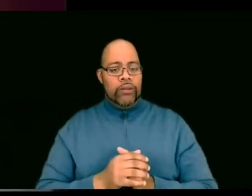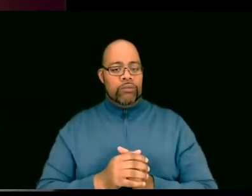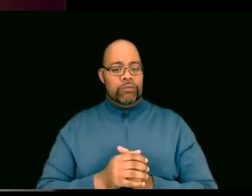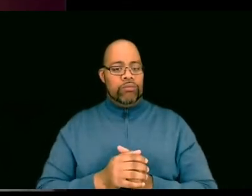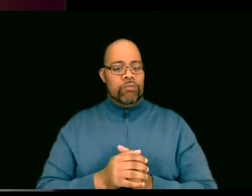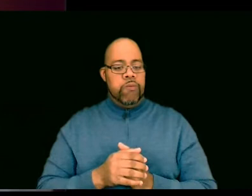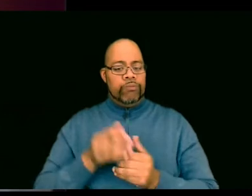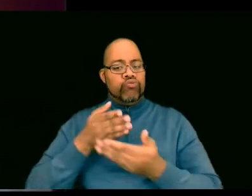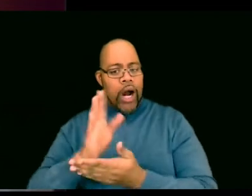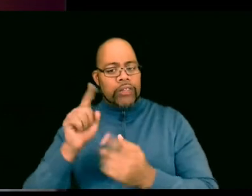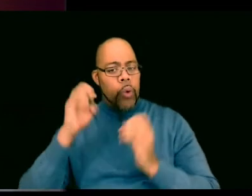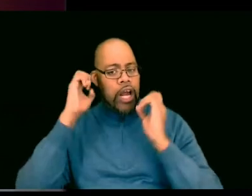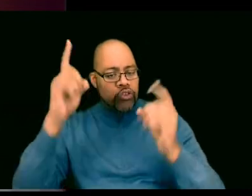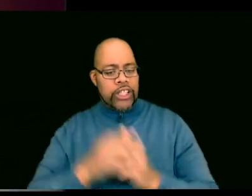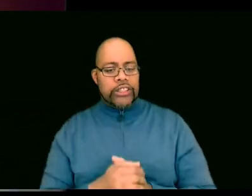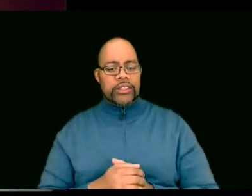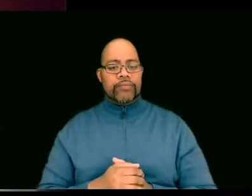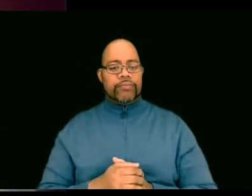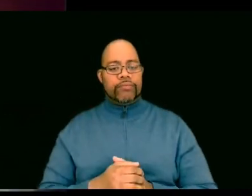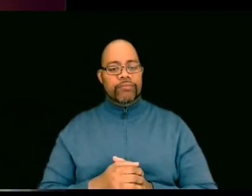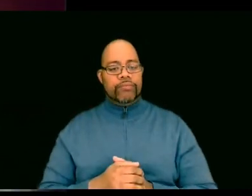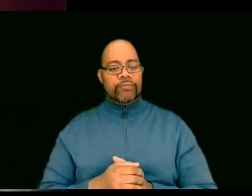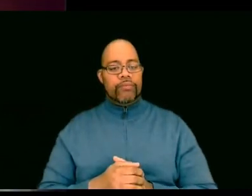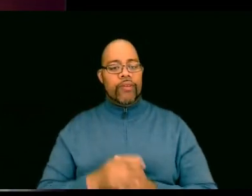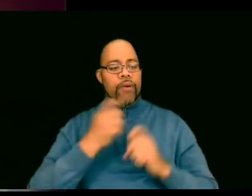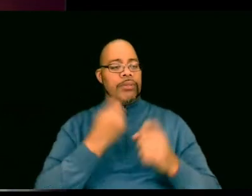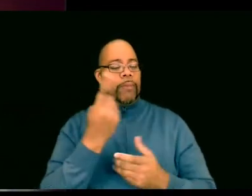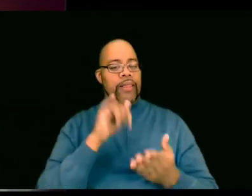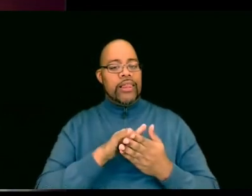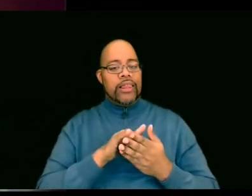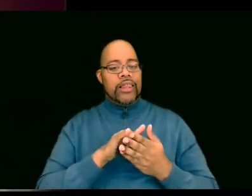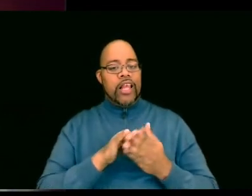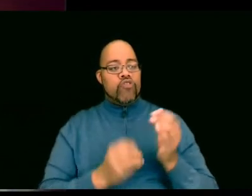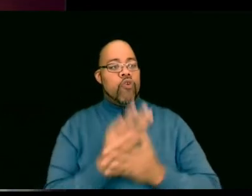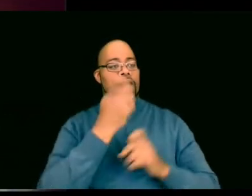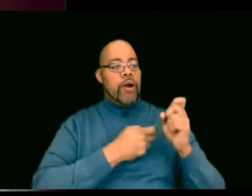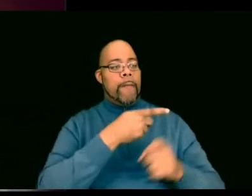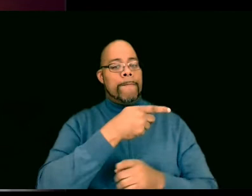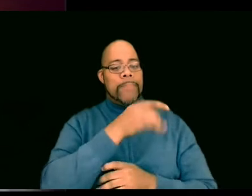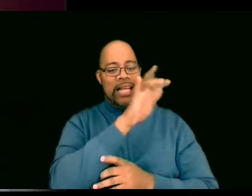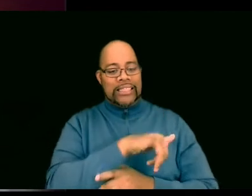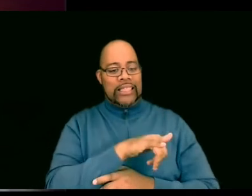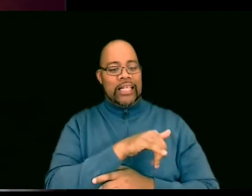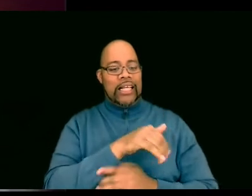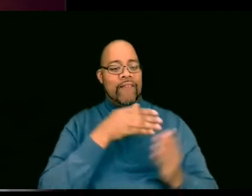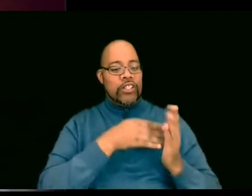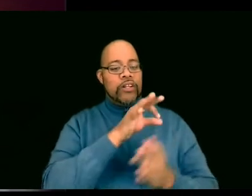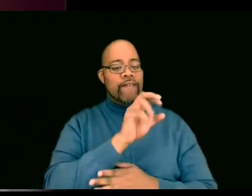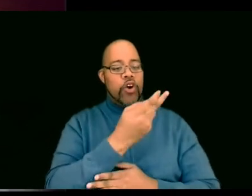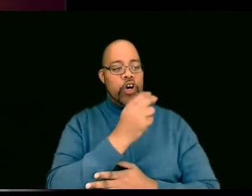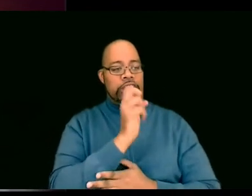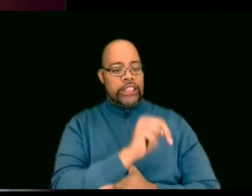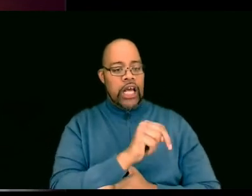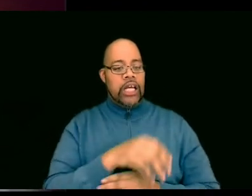to rights to education, moving from, you know, something that arose out of the Plessy versus